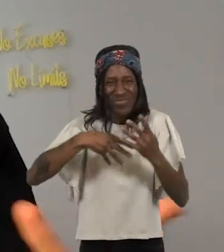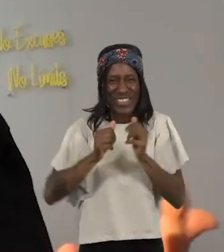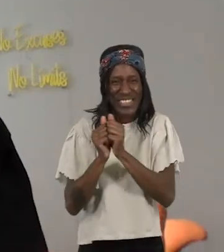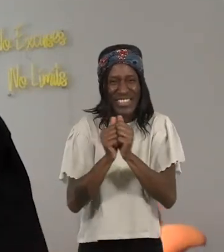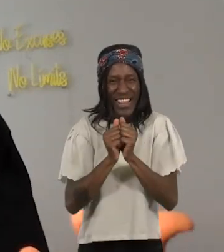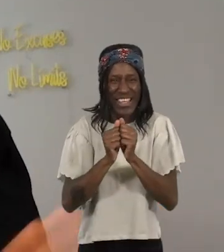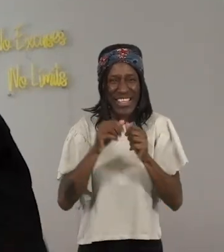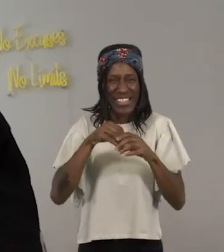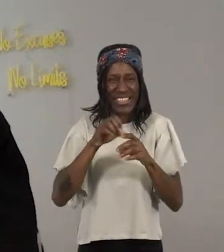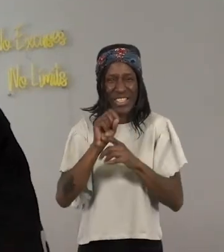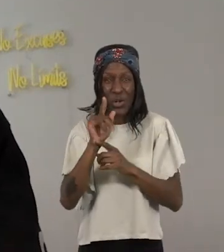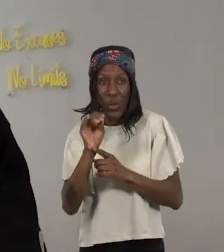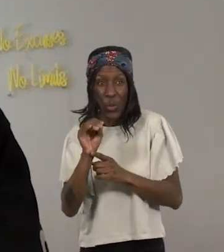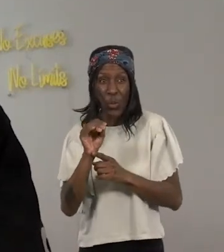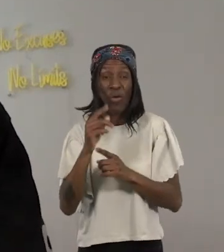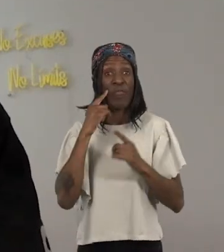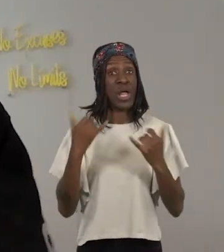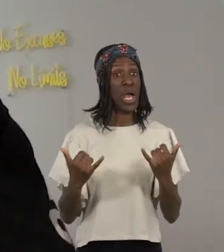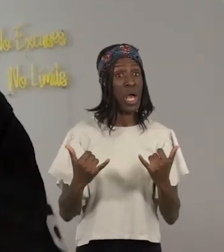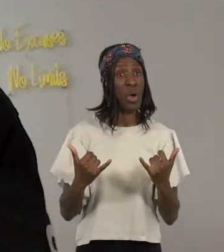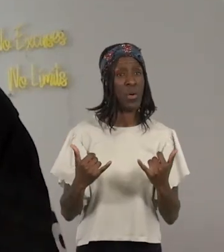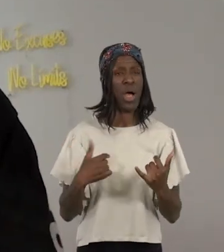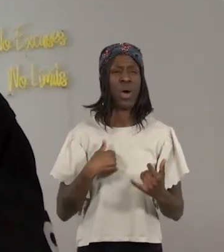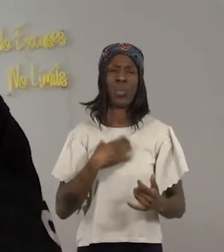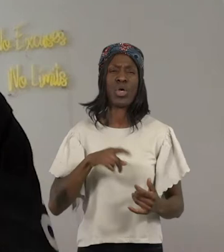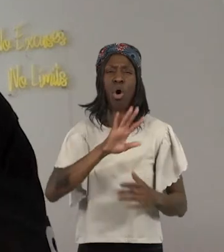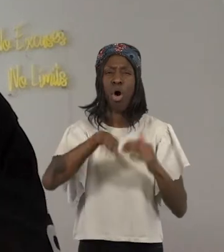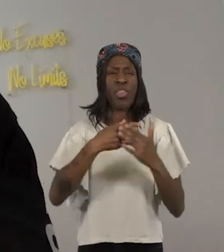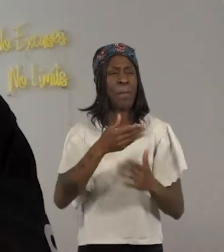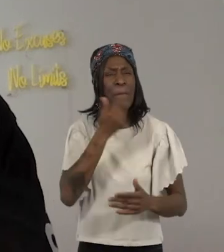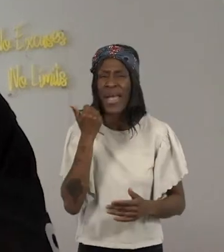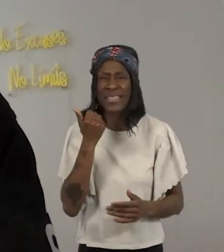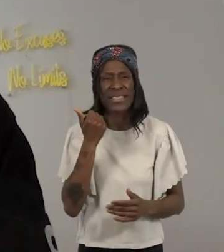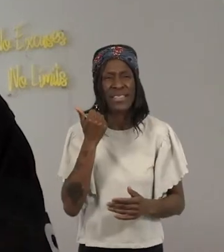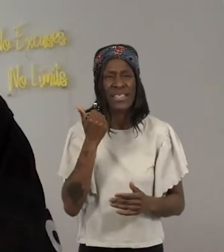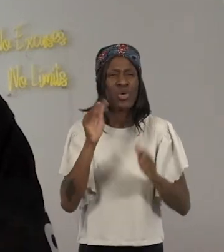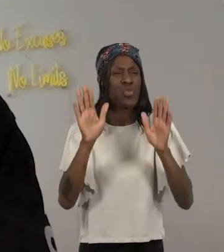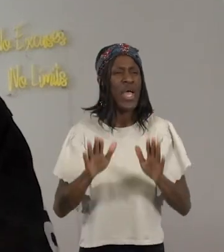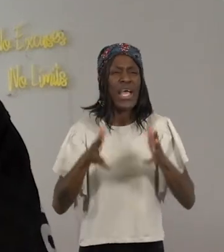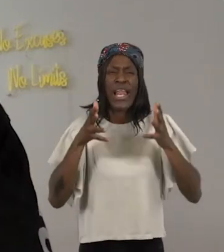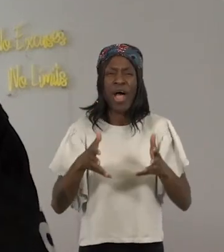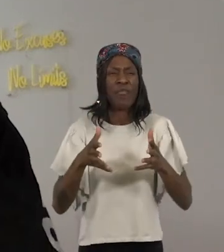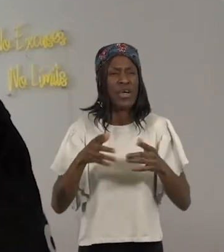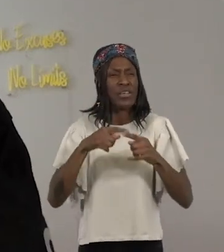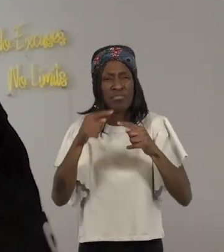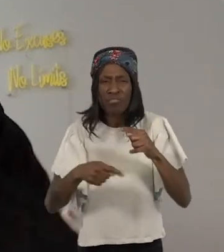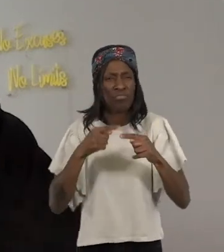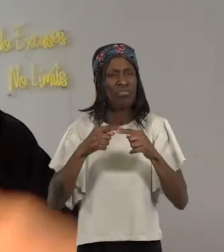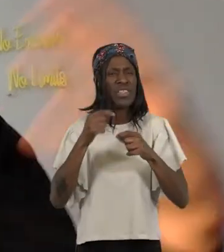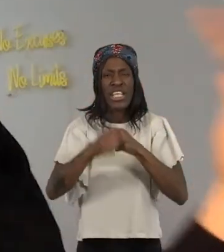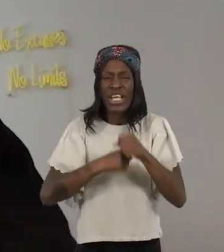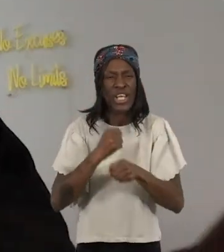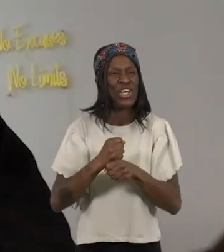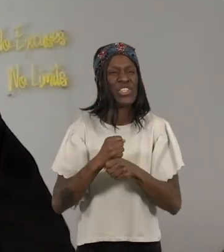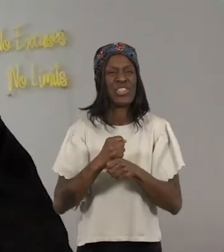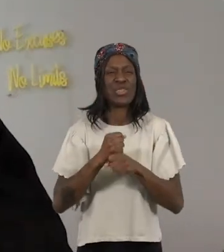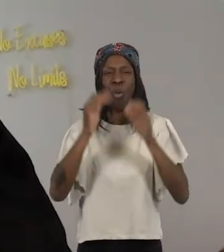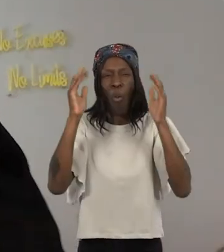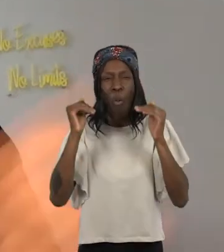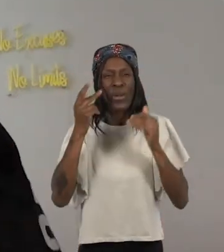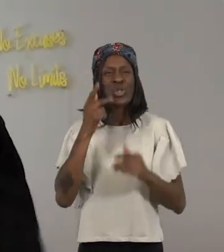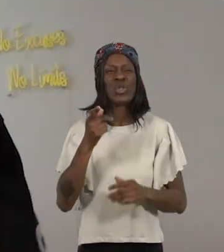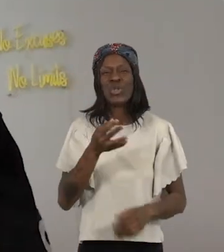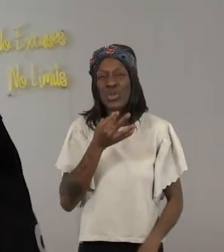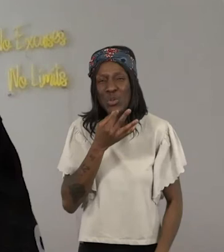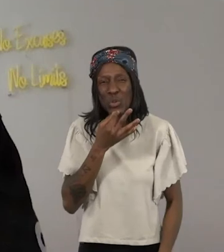we can actually move together in the studio. But in the meantime, I'm wishing you all the best. Have a great rest of the